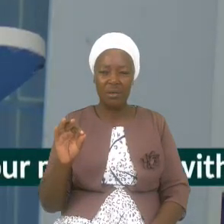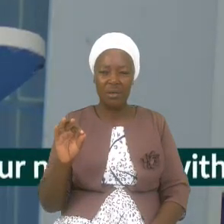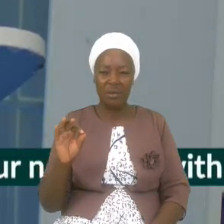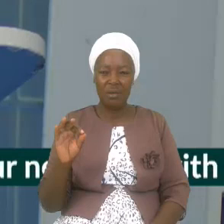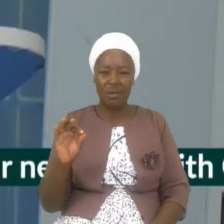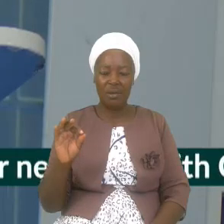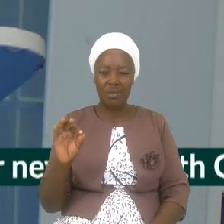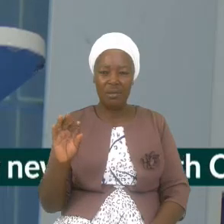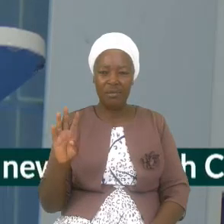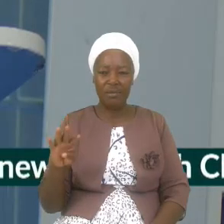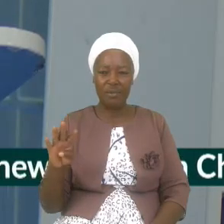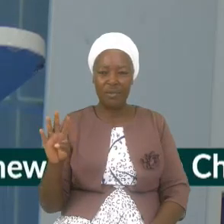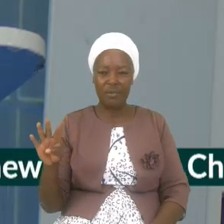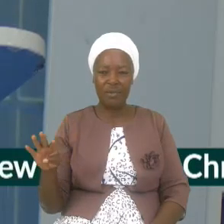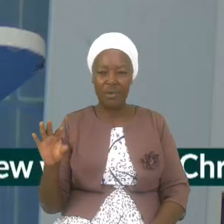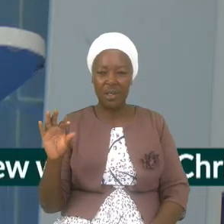+234 91 54 44 92 63.